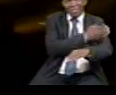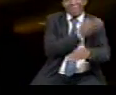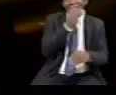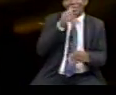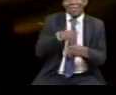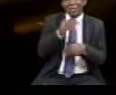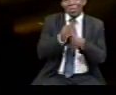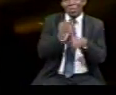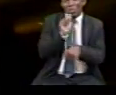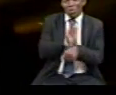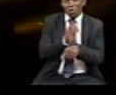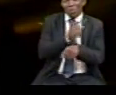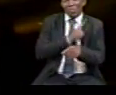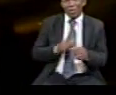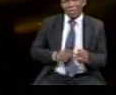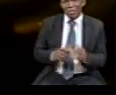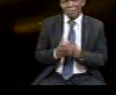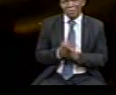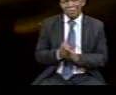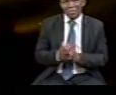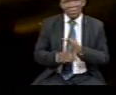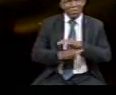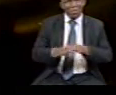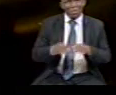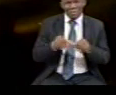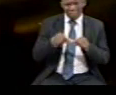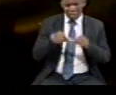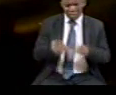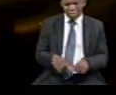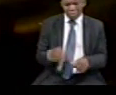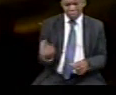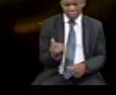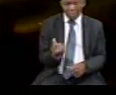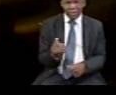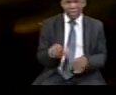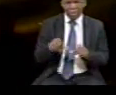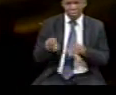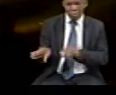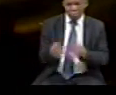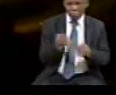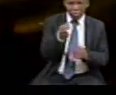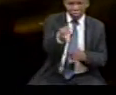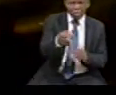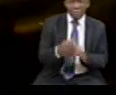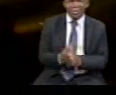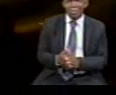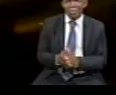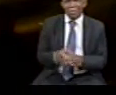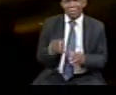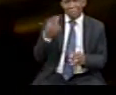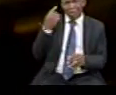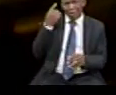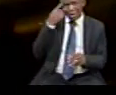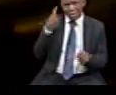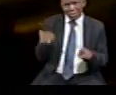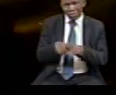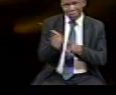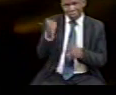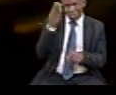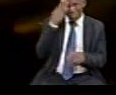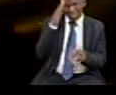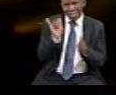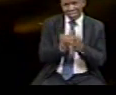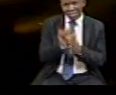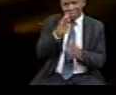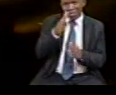go to the next level. Don't stay static. Move on and do the work of the Lord. For as much as you know that your labor is not in